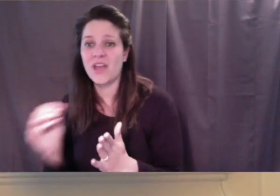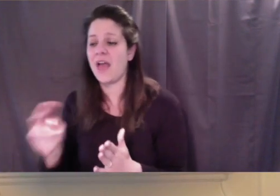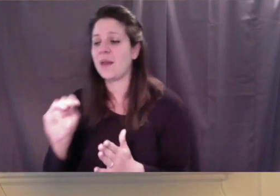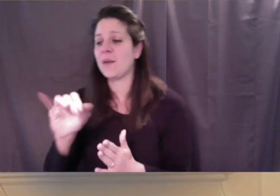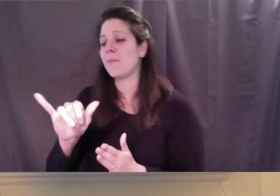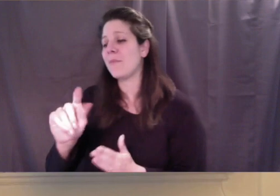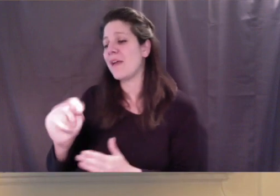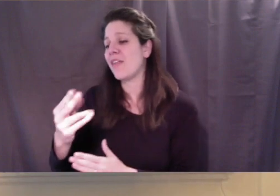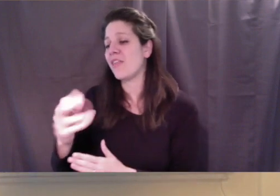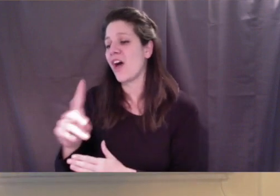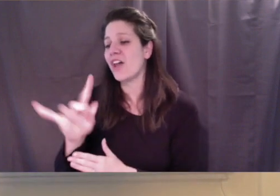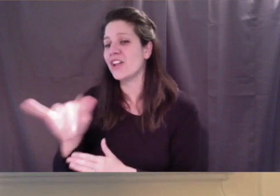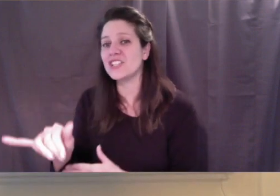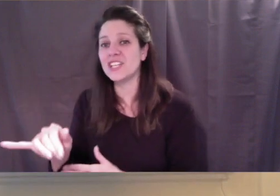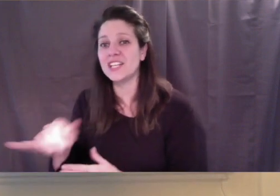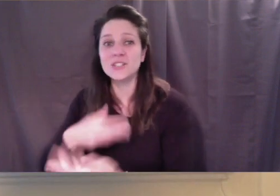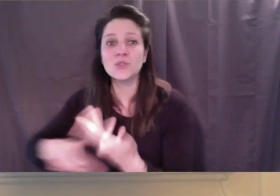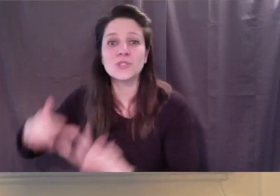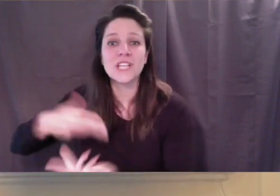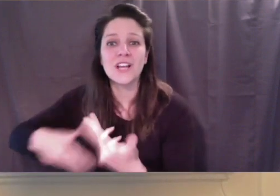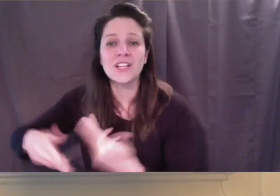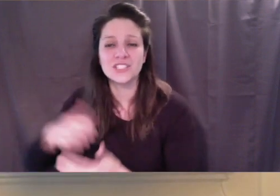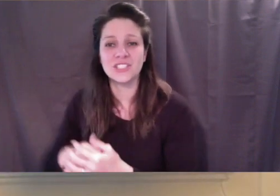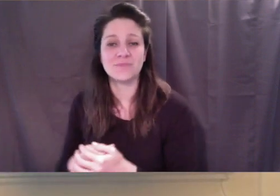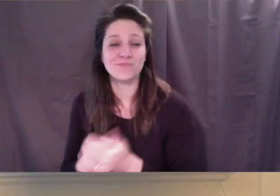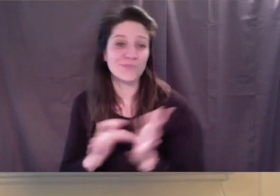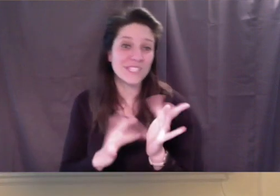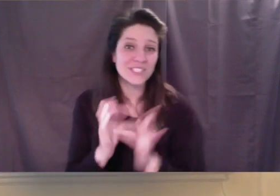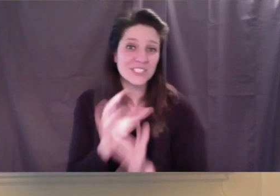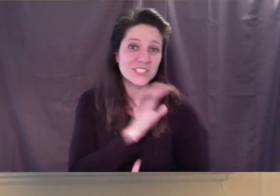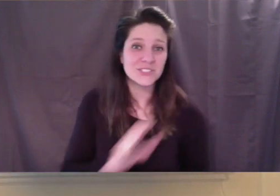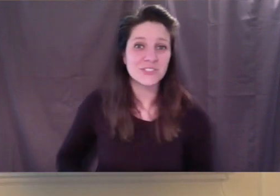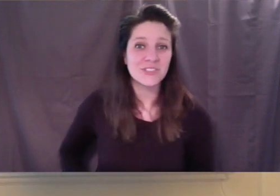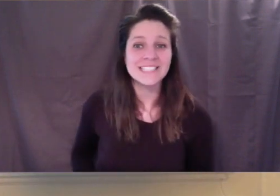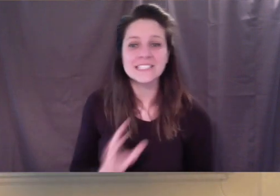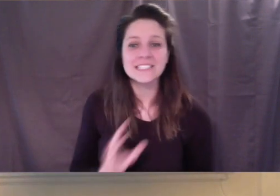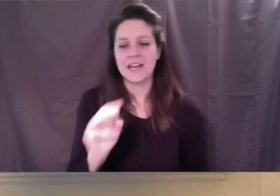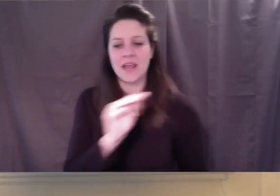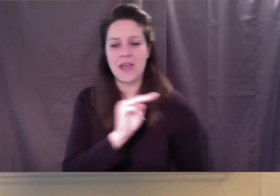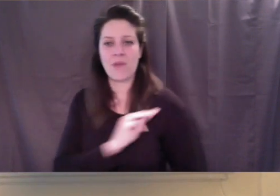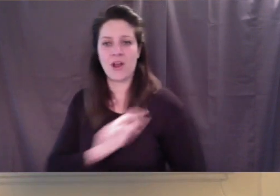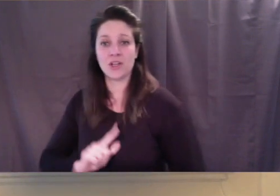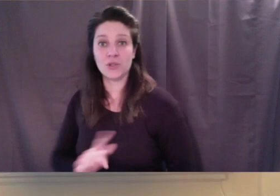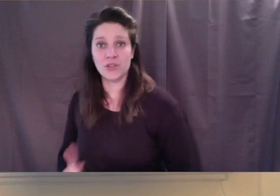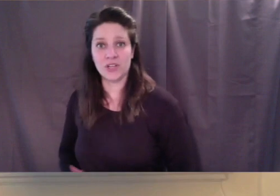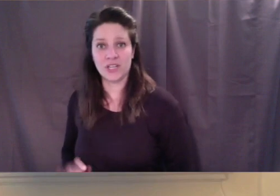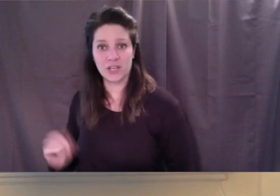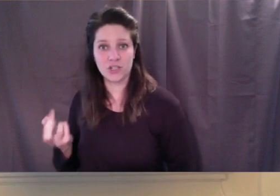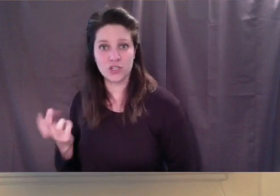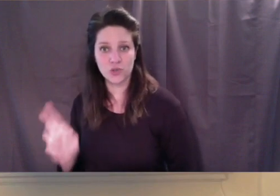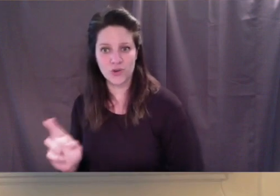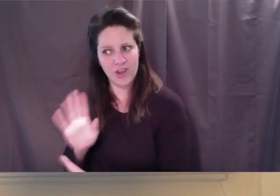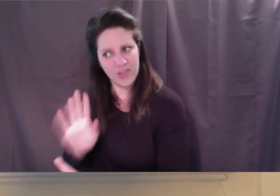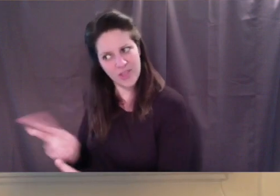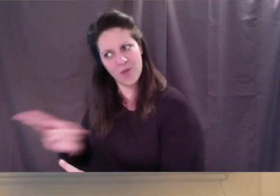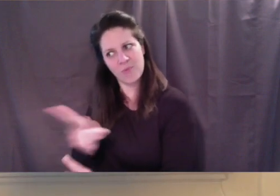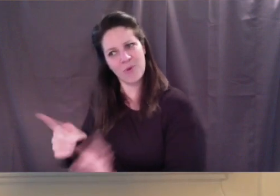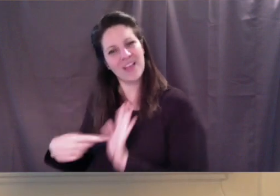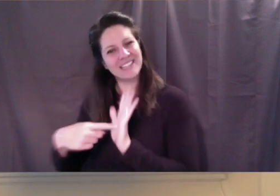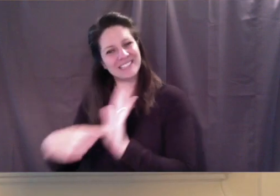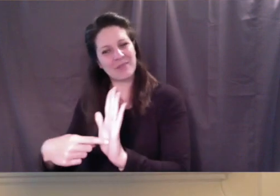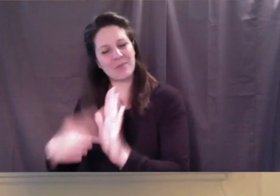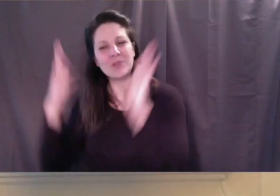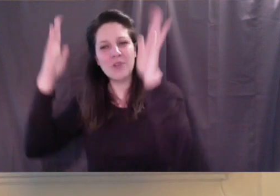history, both in mythology and in our social environment. She considered both Jesus Christ and Martin Luther King Jr. to be examples